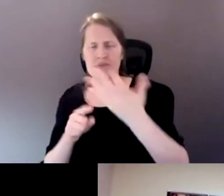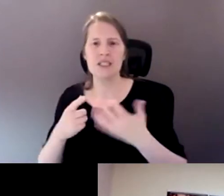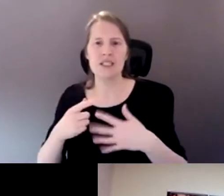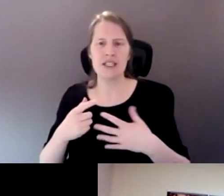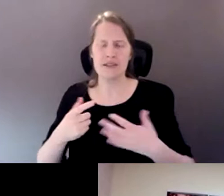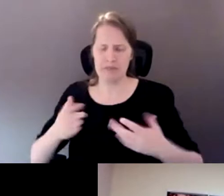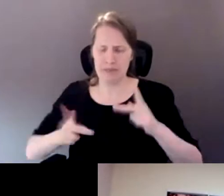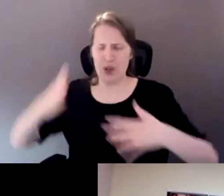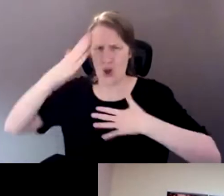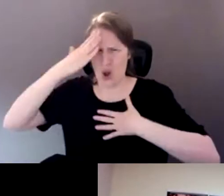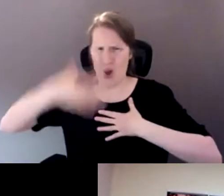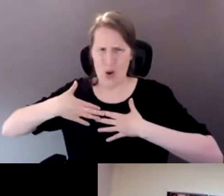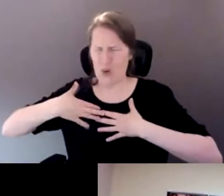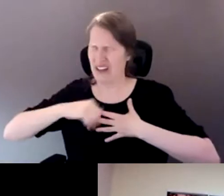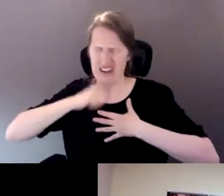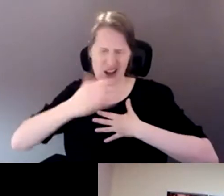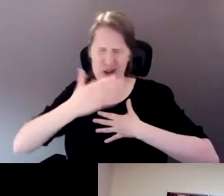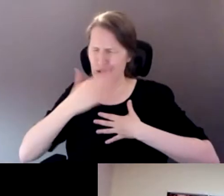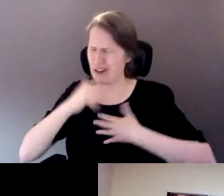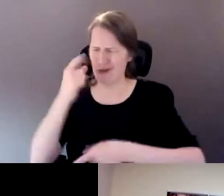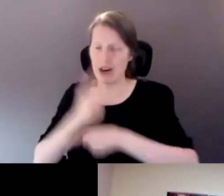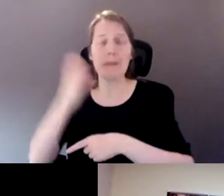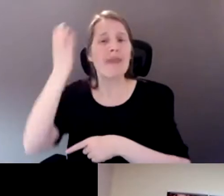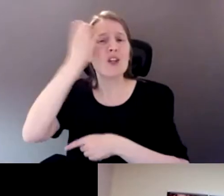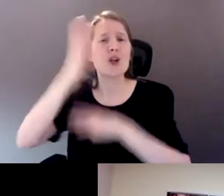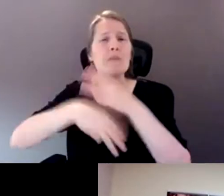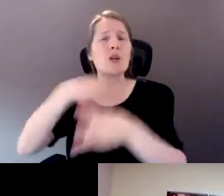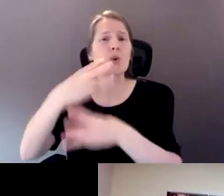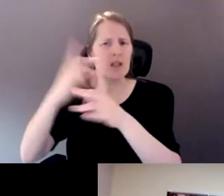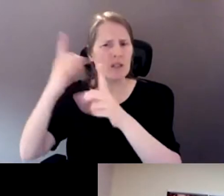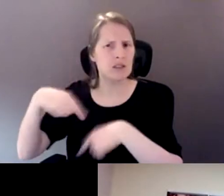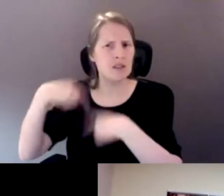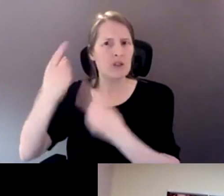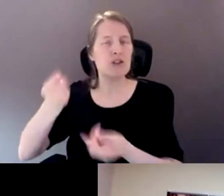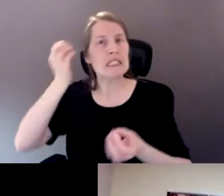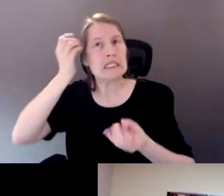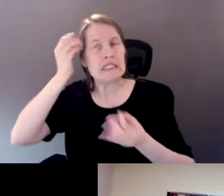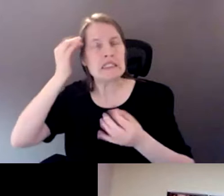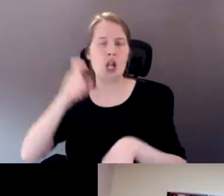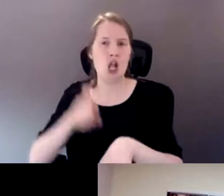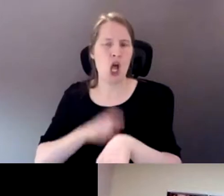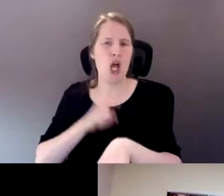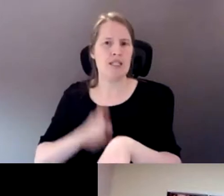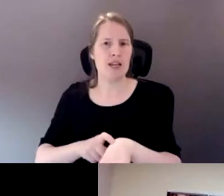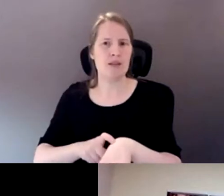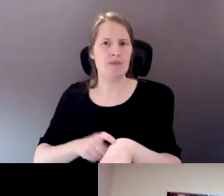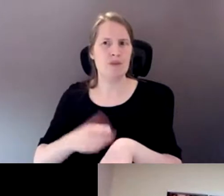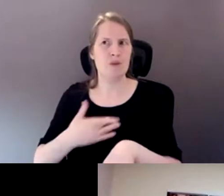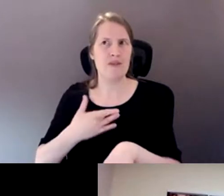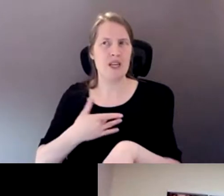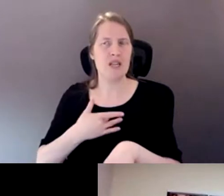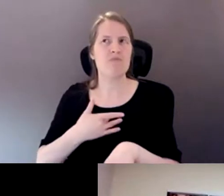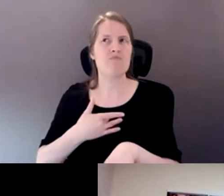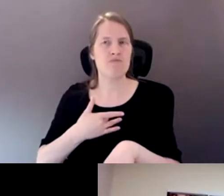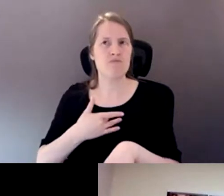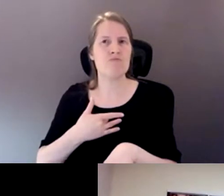It took the European world a long time to convince itself that anyone should be sentenced, that anyone should be